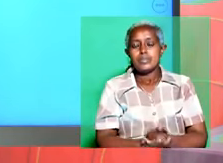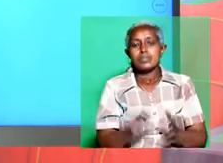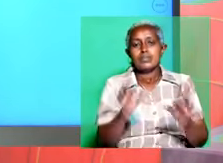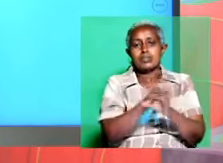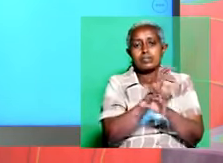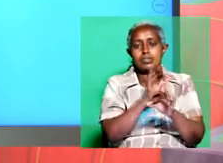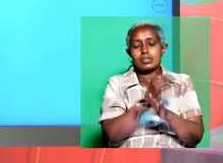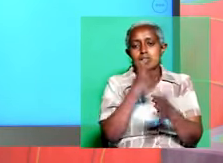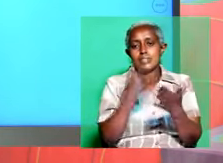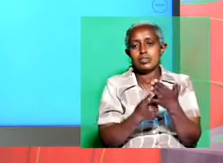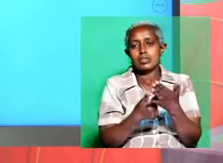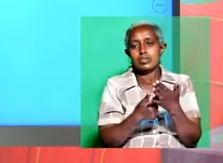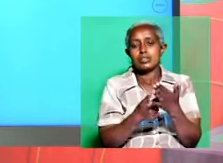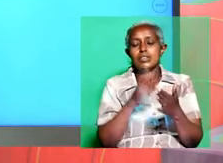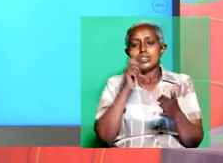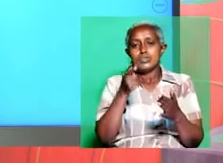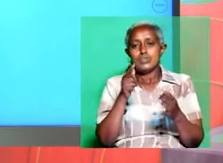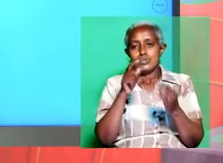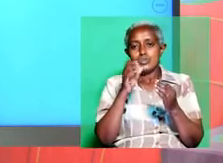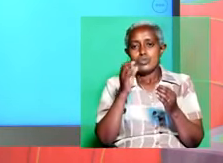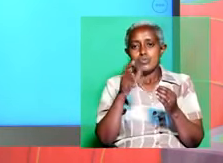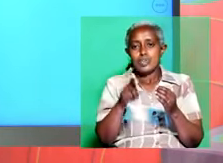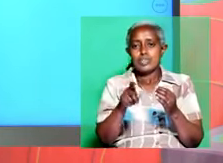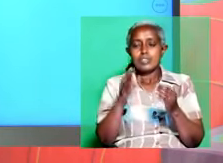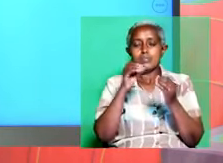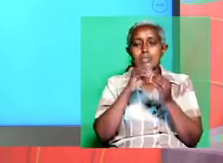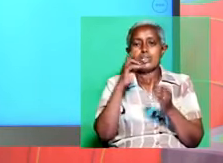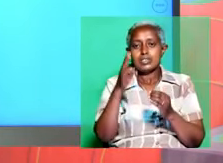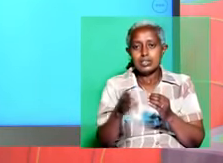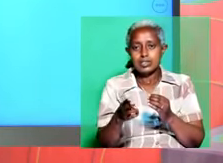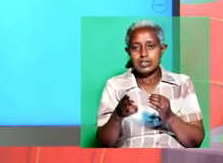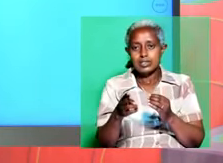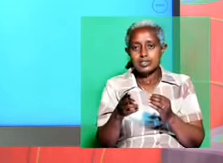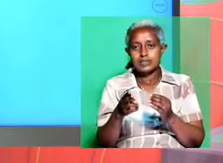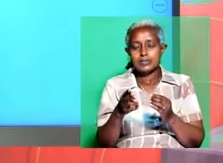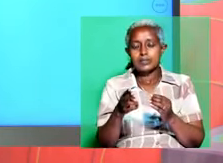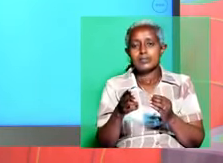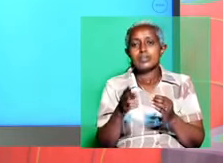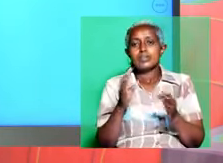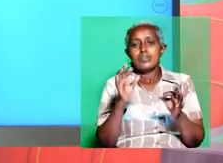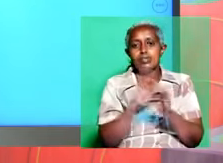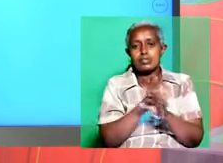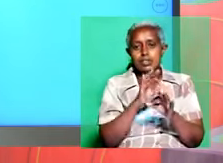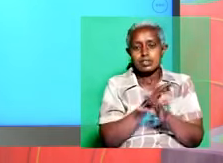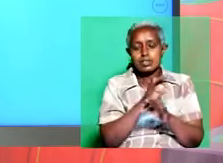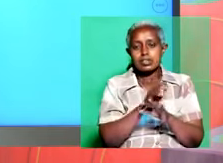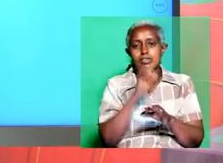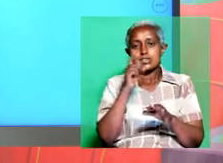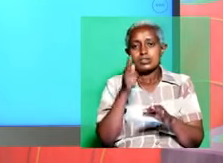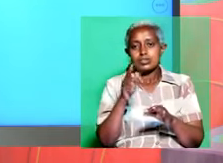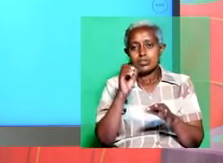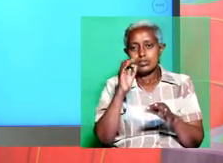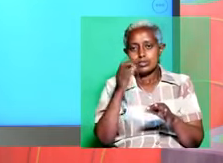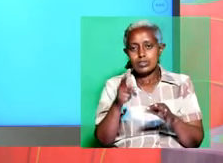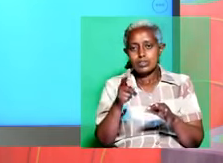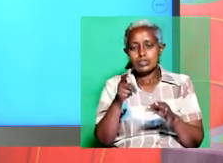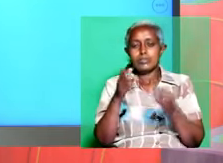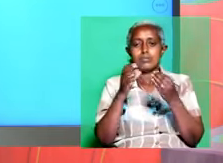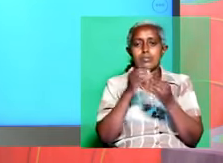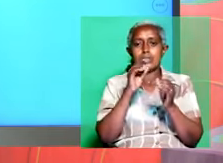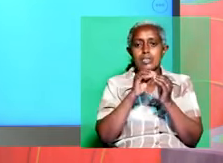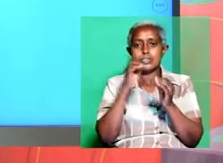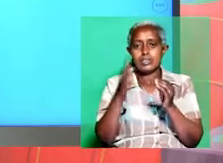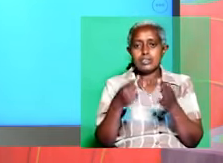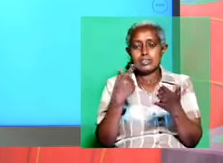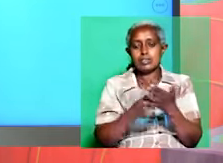Factoring here g of x plus h, we have g of x plus h. So factor g of x plus h, the remaining part